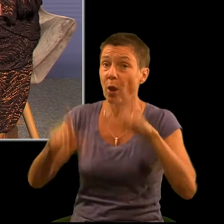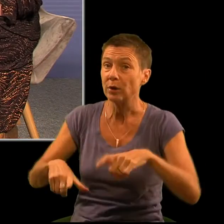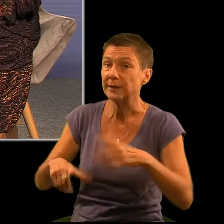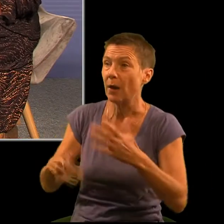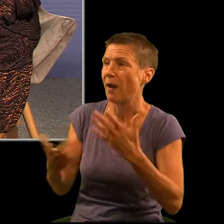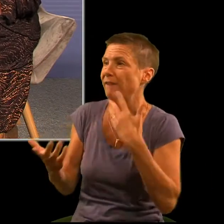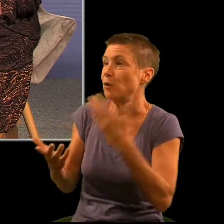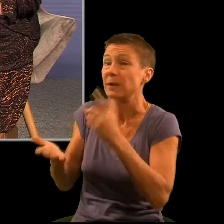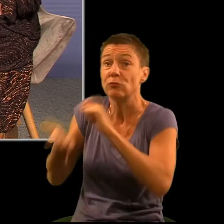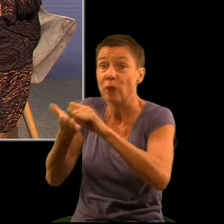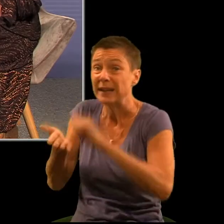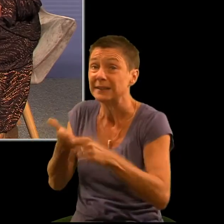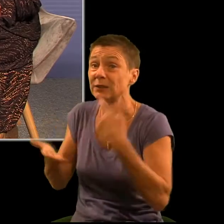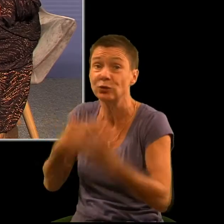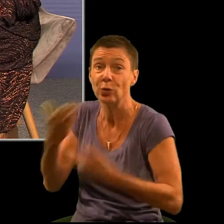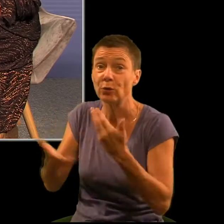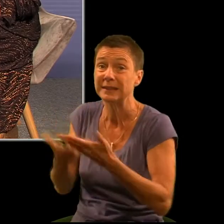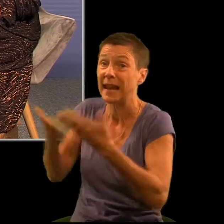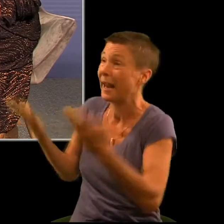Anybody?